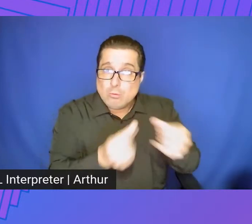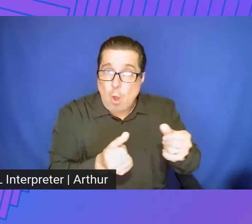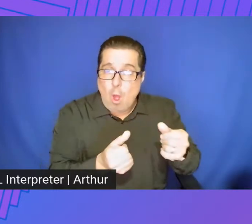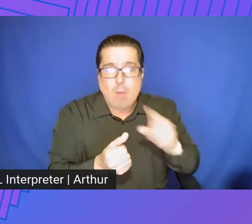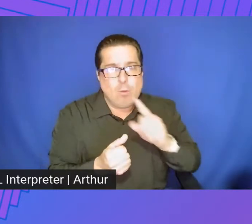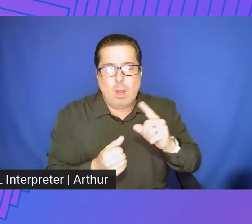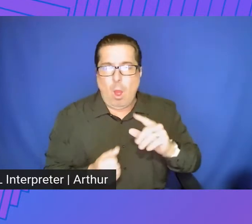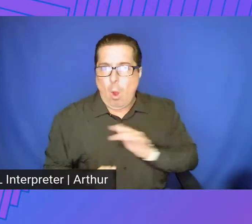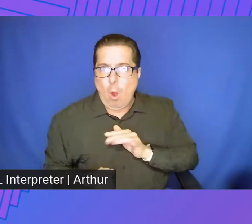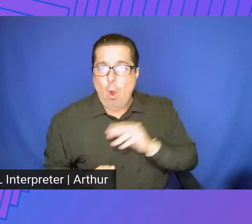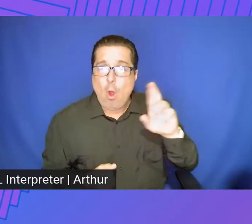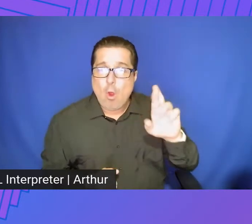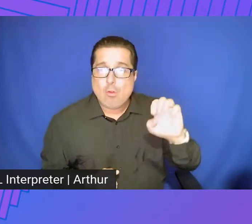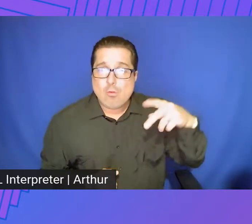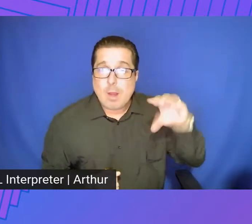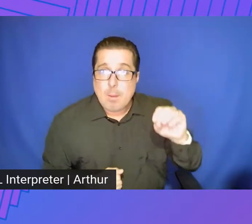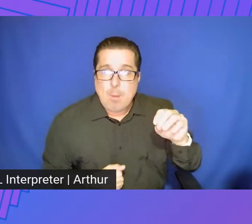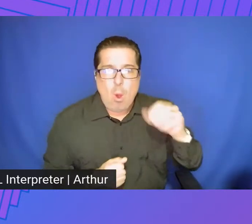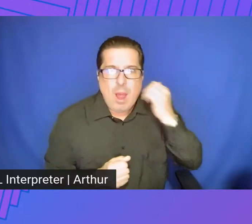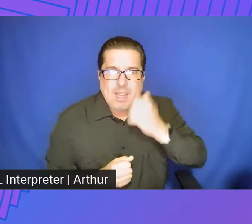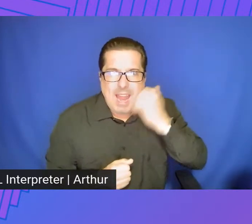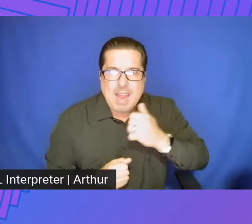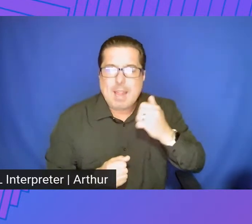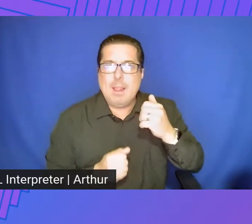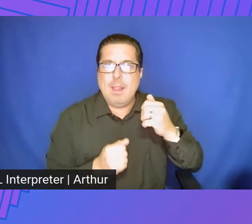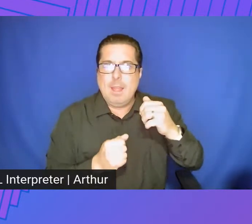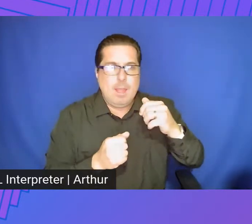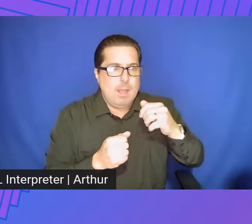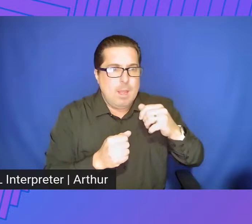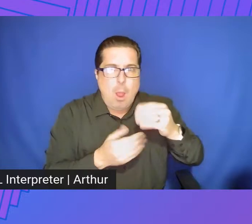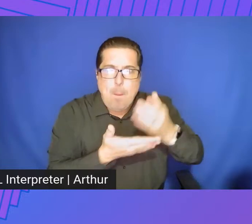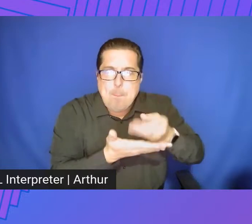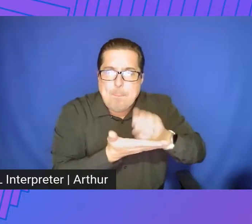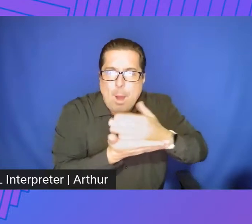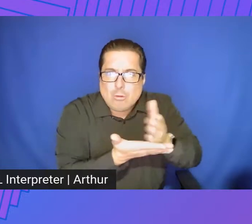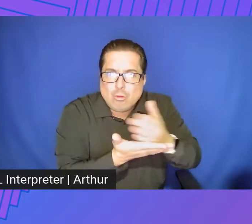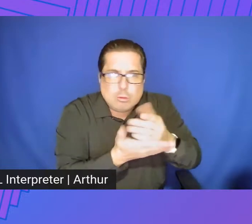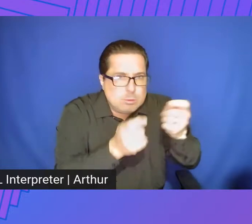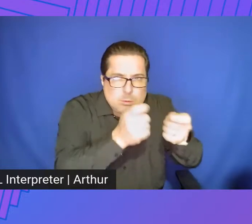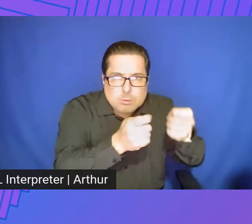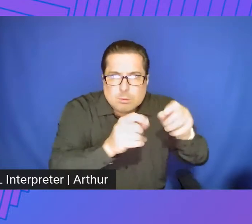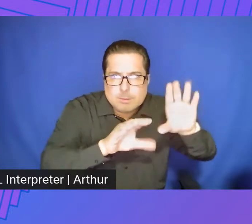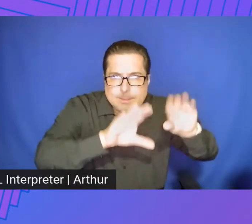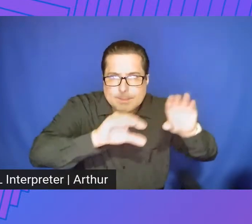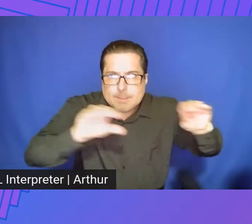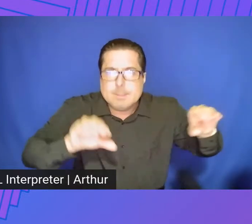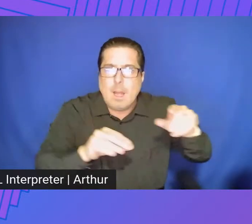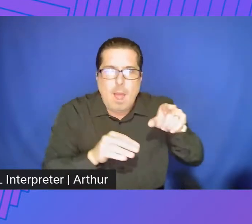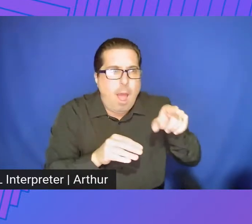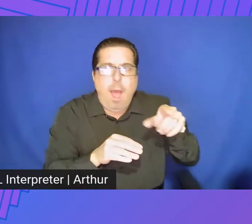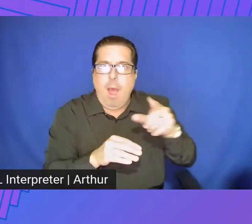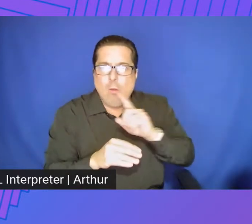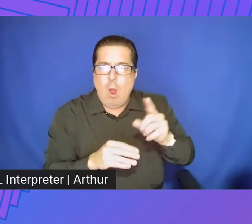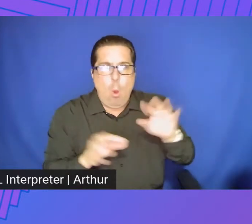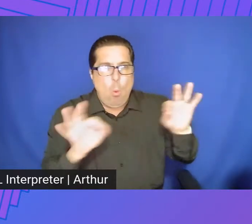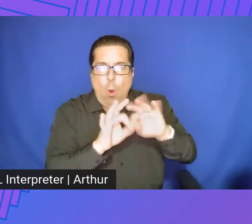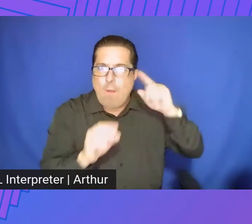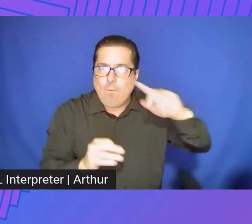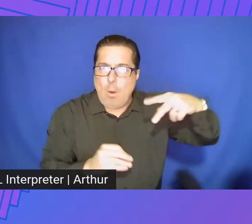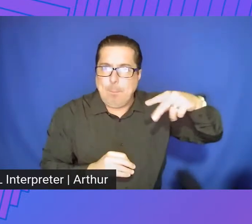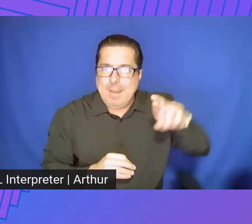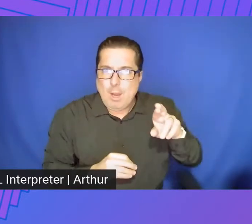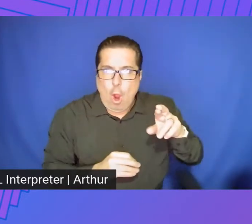Repo-driven daily developer budgets that can be managed with a PR is something I haven't seen